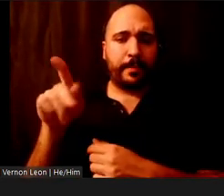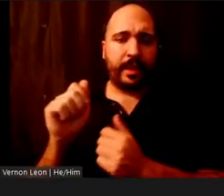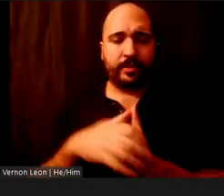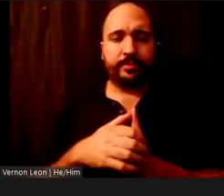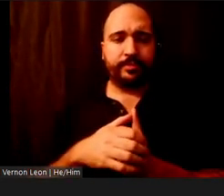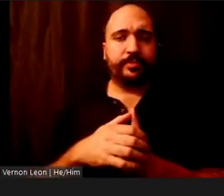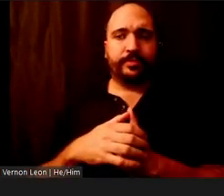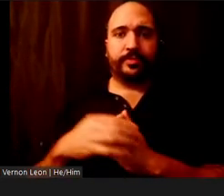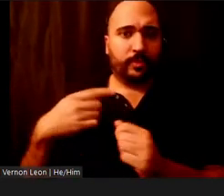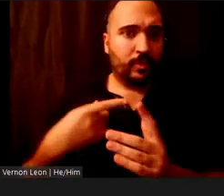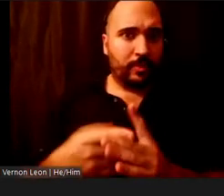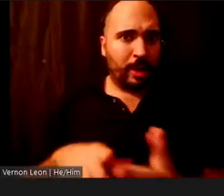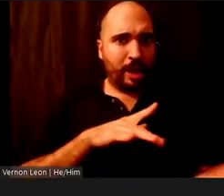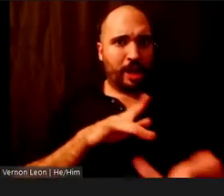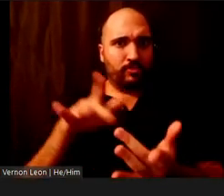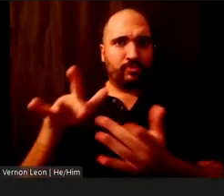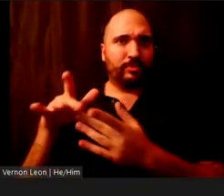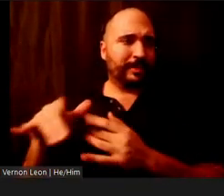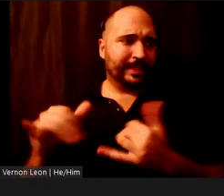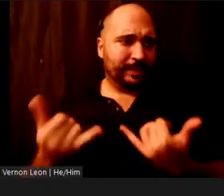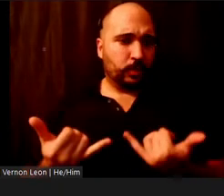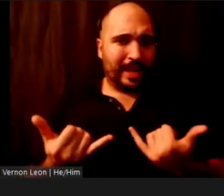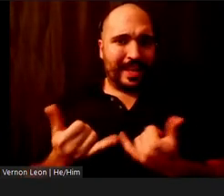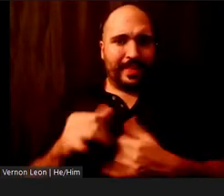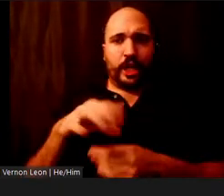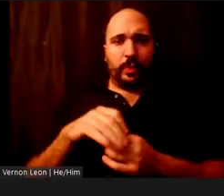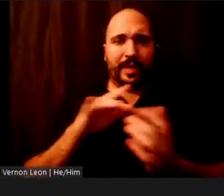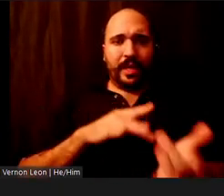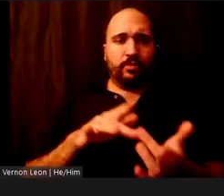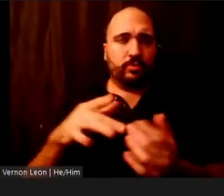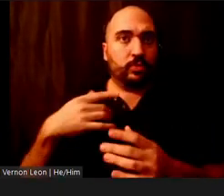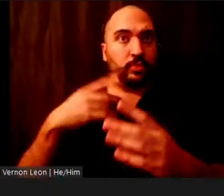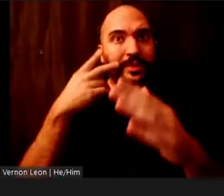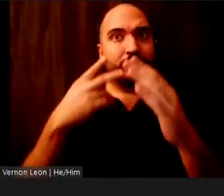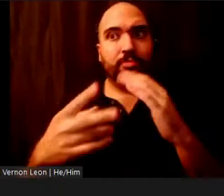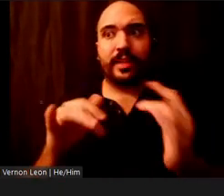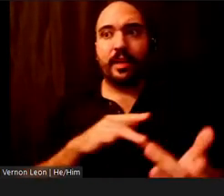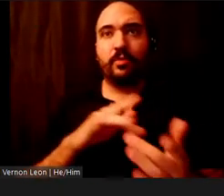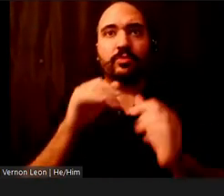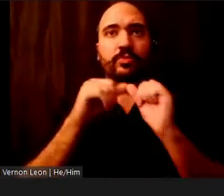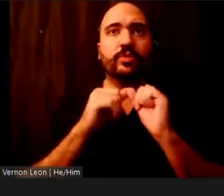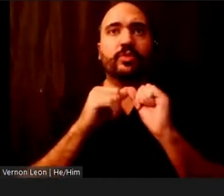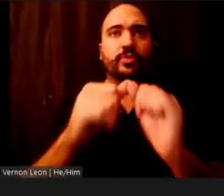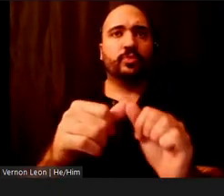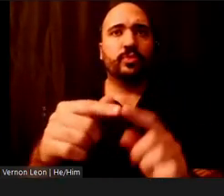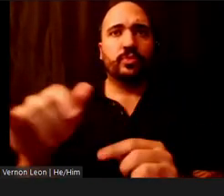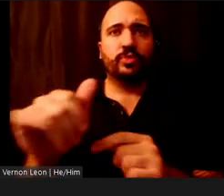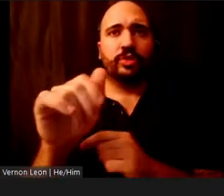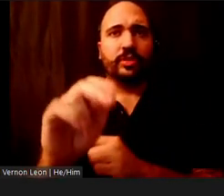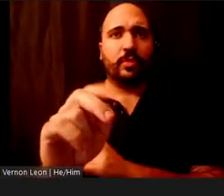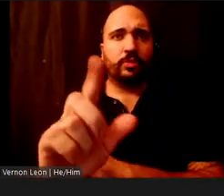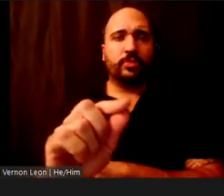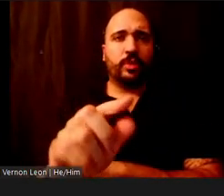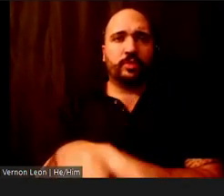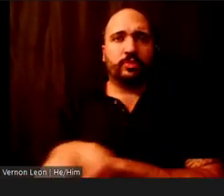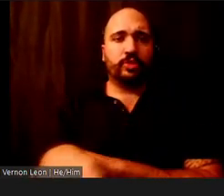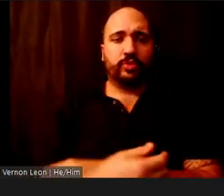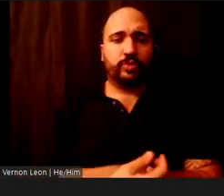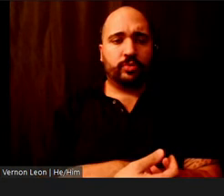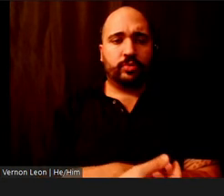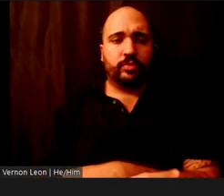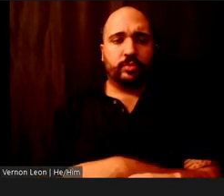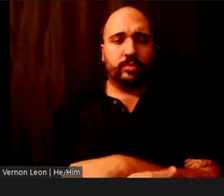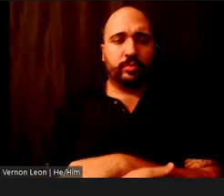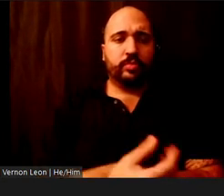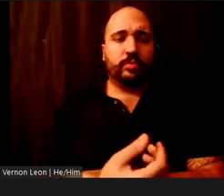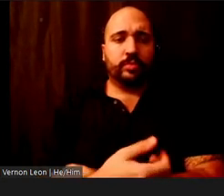already begun our outreach, that's what we're doing here today, and we anticipate that this outreach will continue through January of 2022, as we also